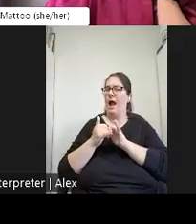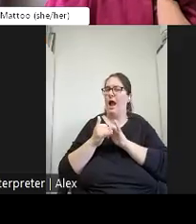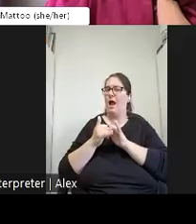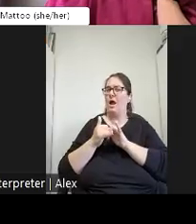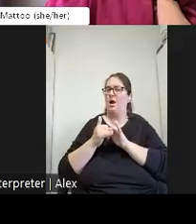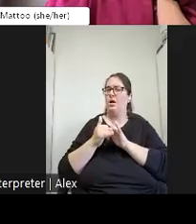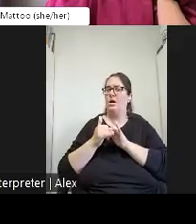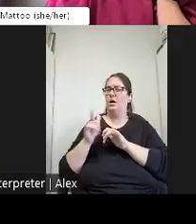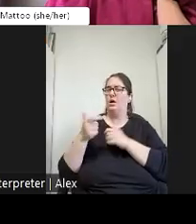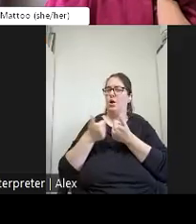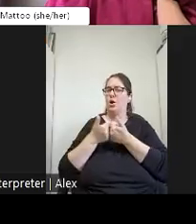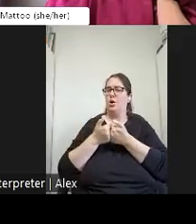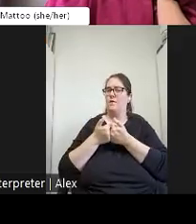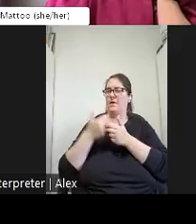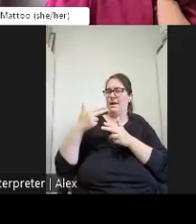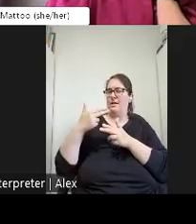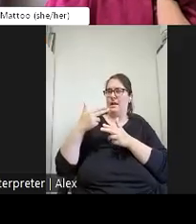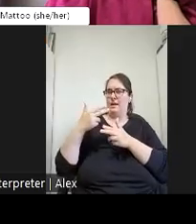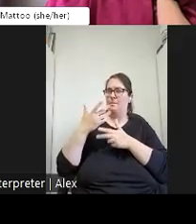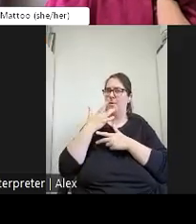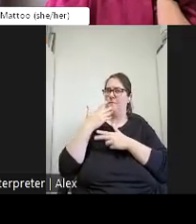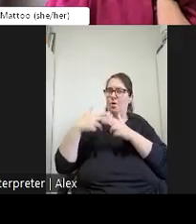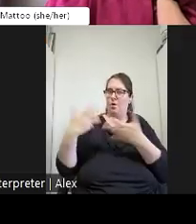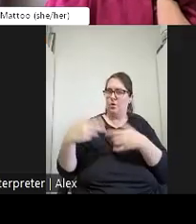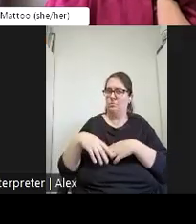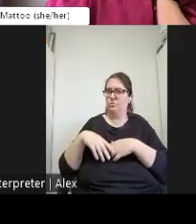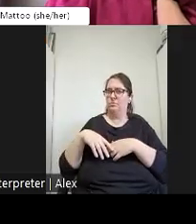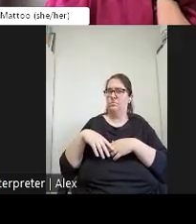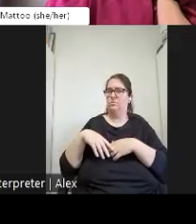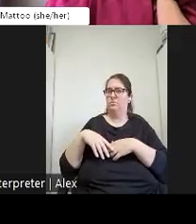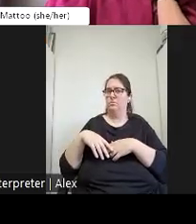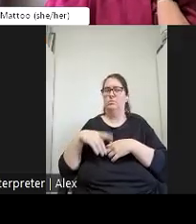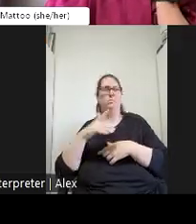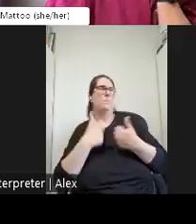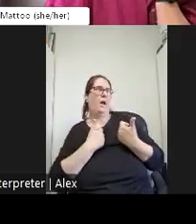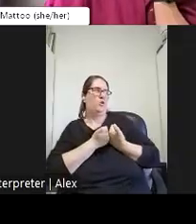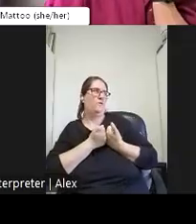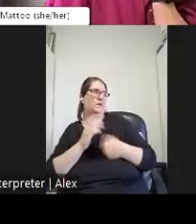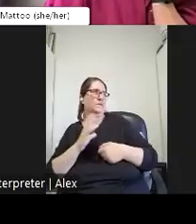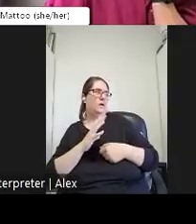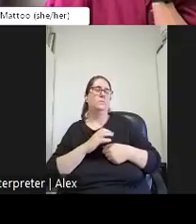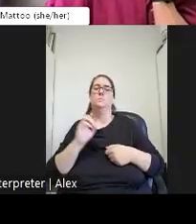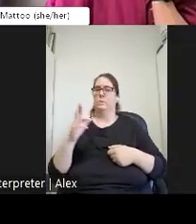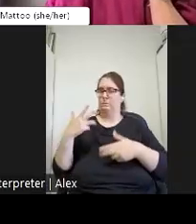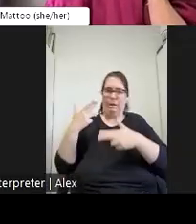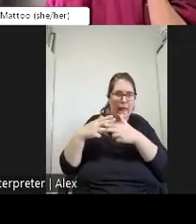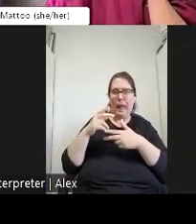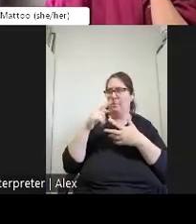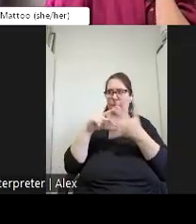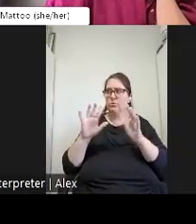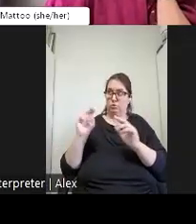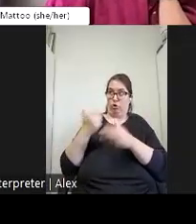your girlfriend throughout these questions? You can just refer to her as my girlfriend. Okay. Okay, that sounds